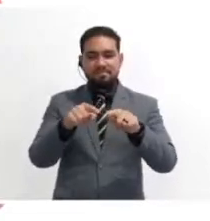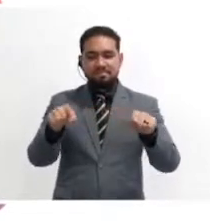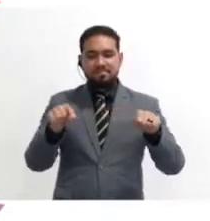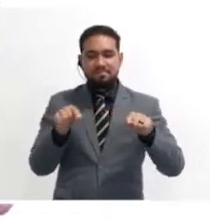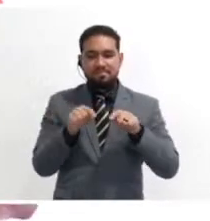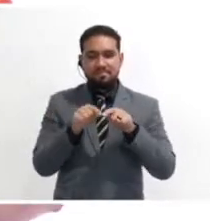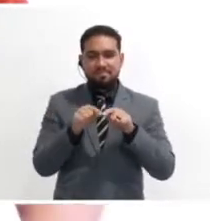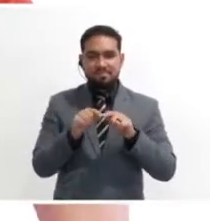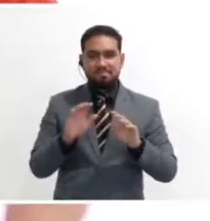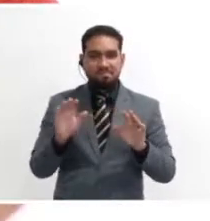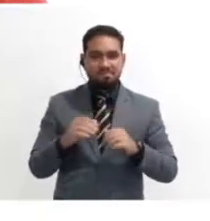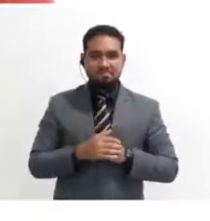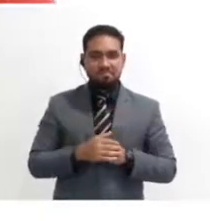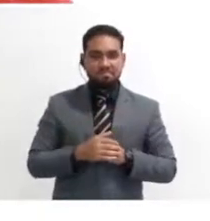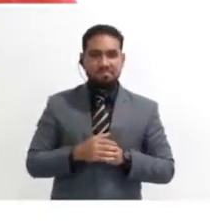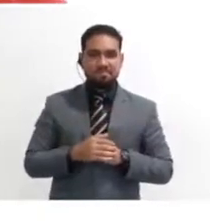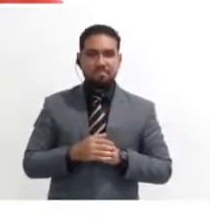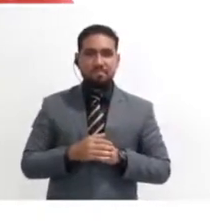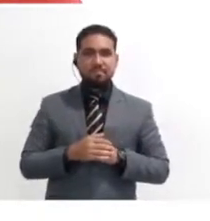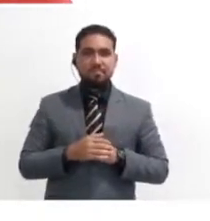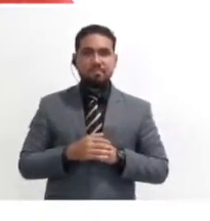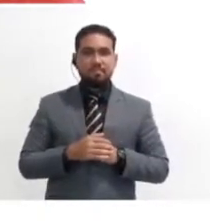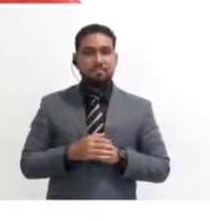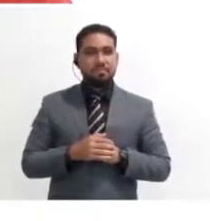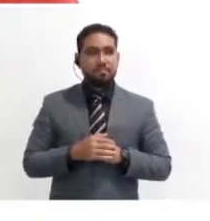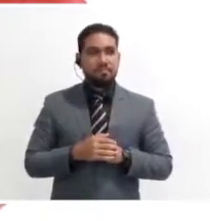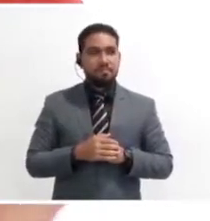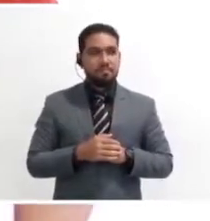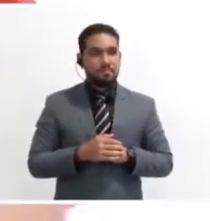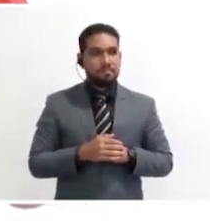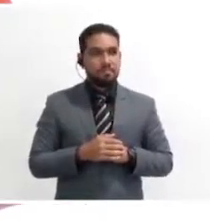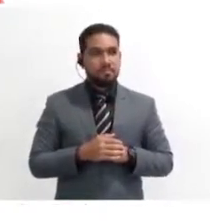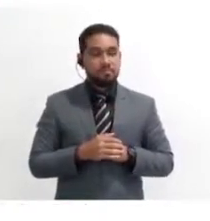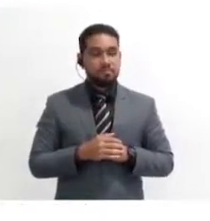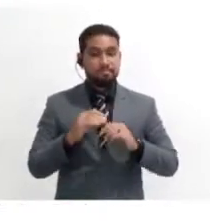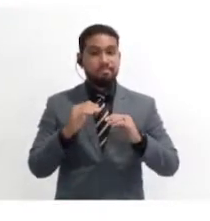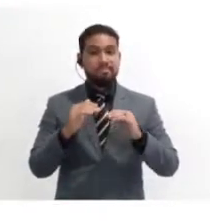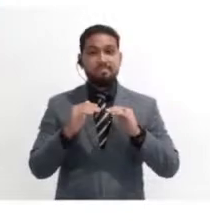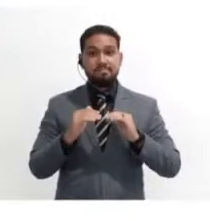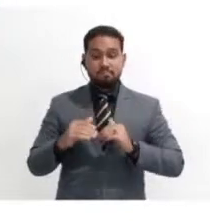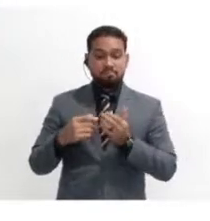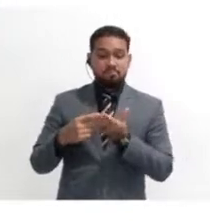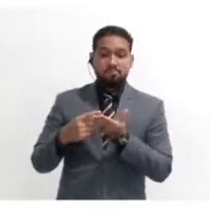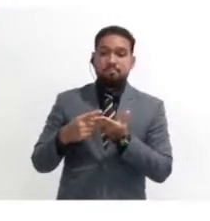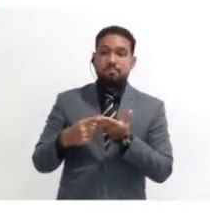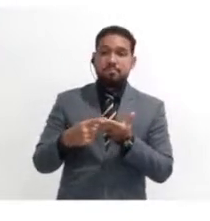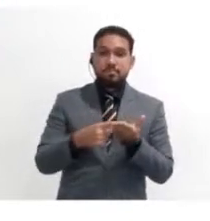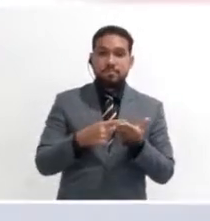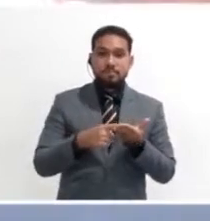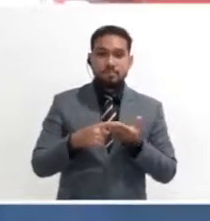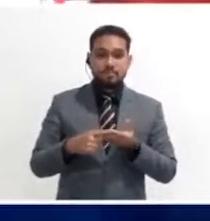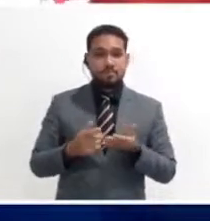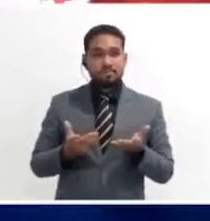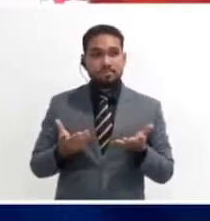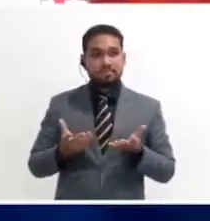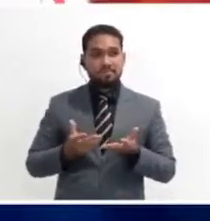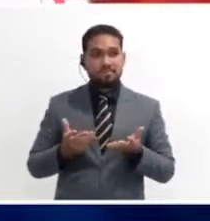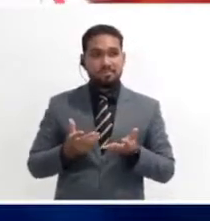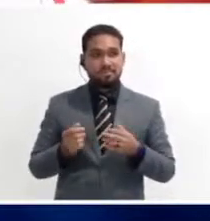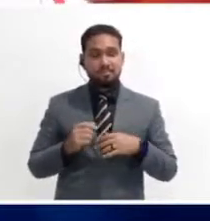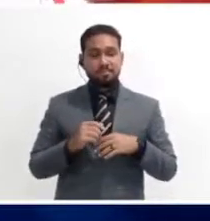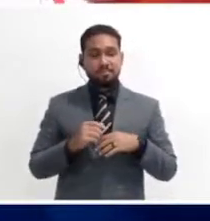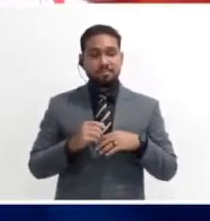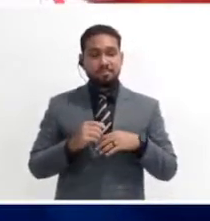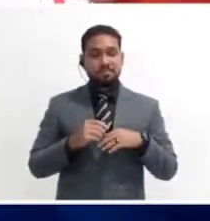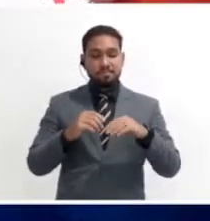So I'll spend the next little bit talking about advanced packages. So there's no like